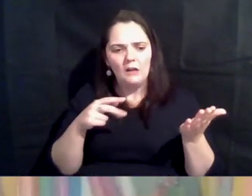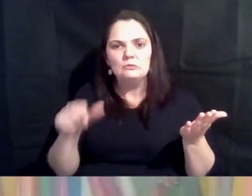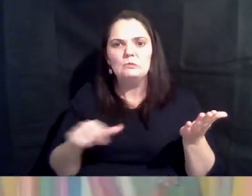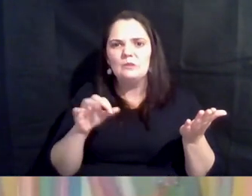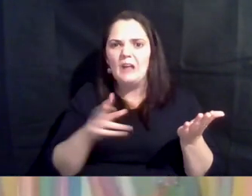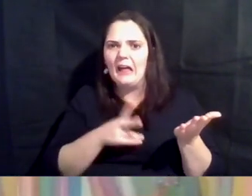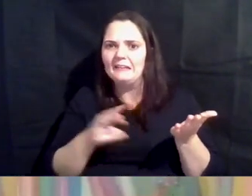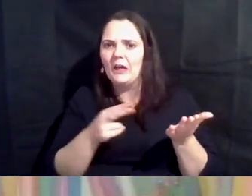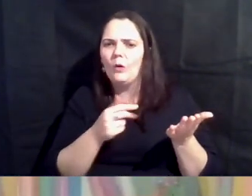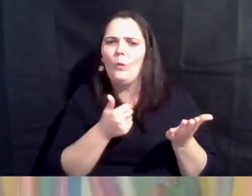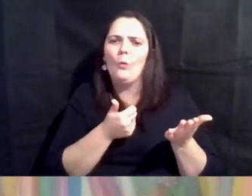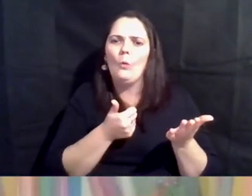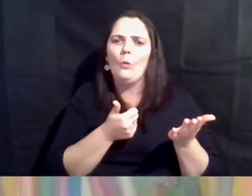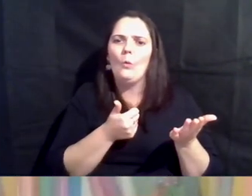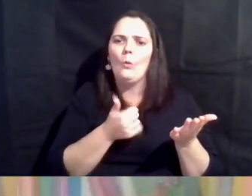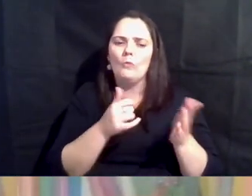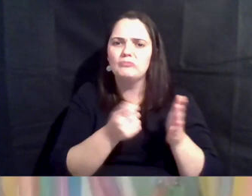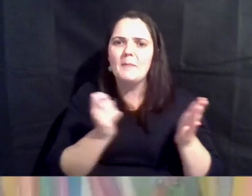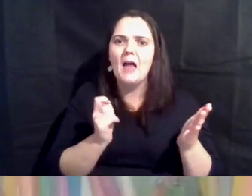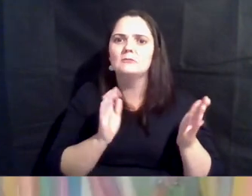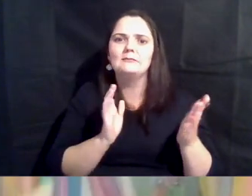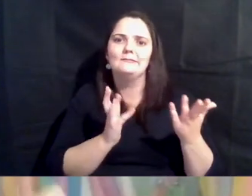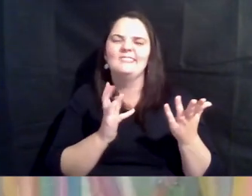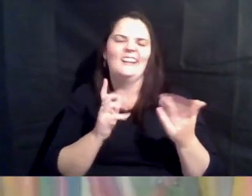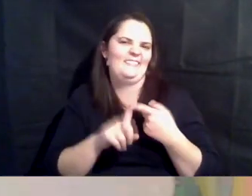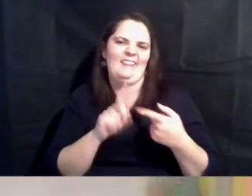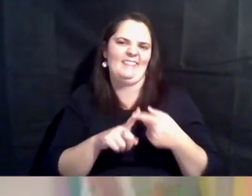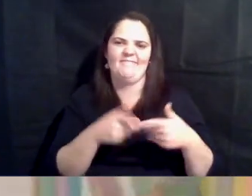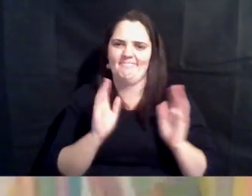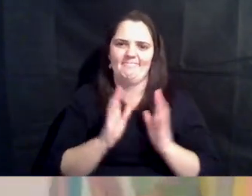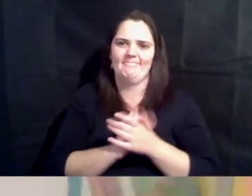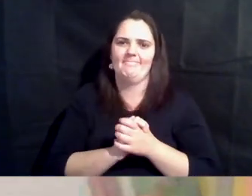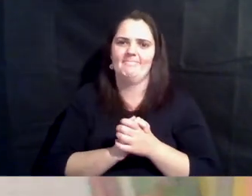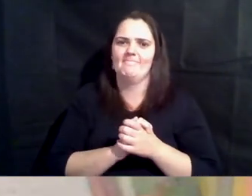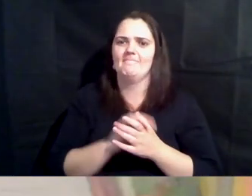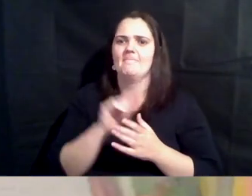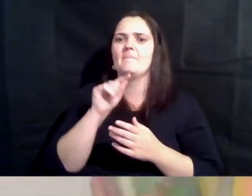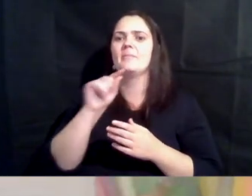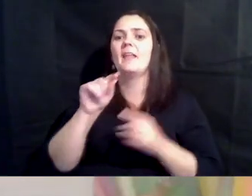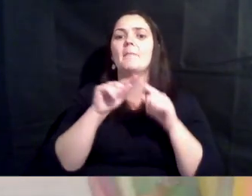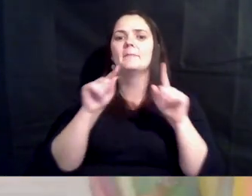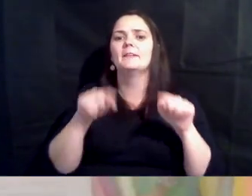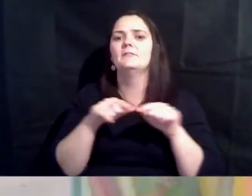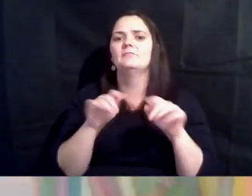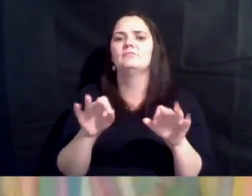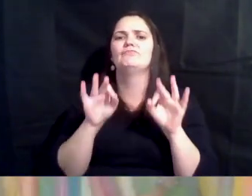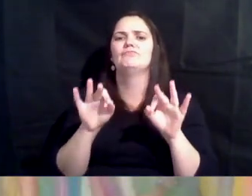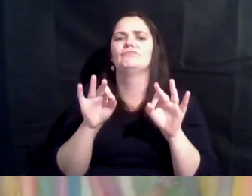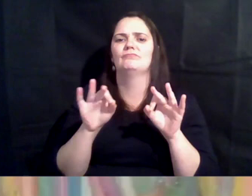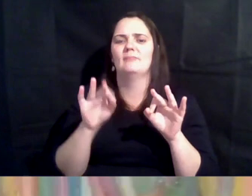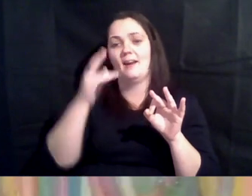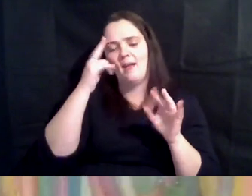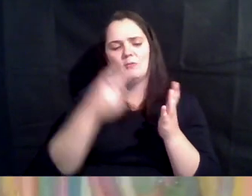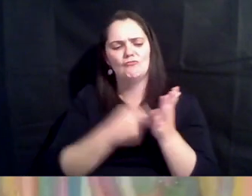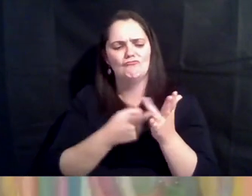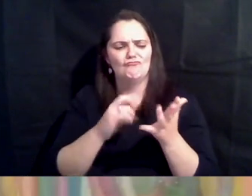that's going to get cut out. You're always meant to be in this collage. This little friend, Rosa Sericia. Why did I